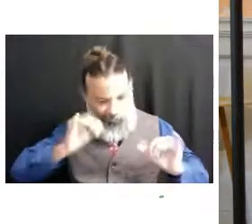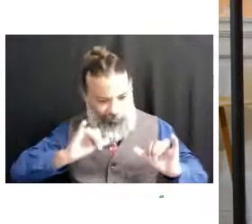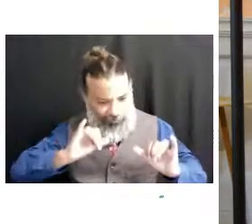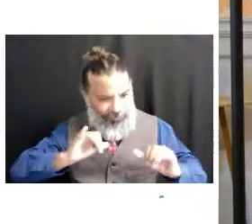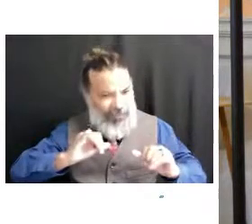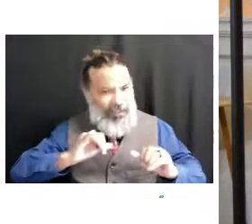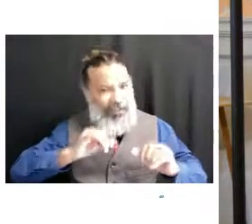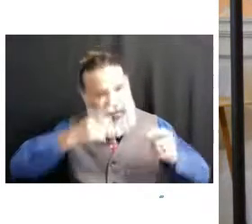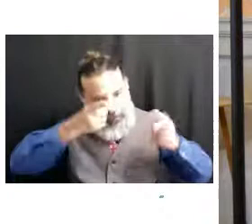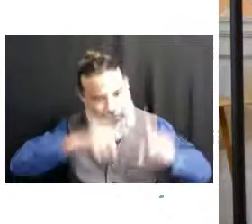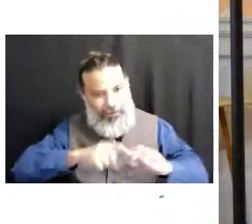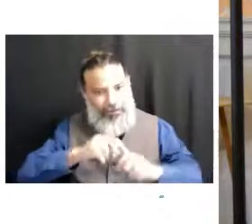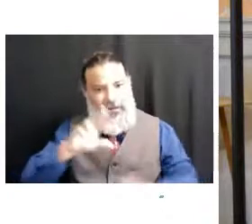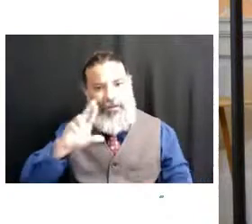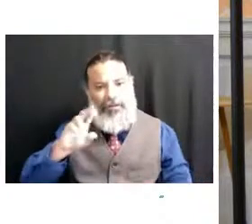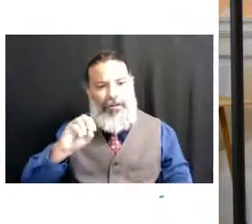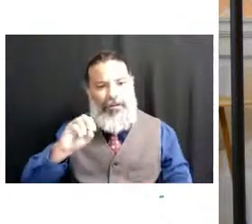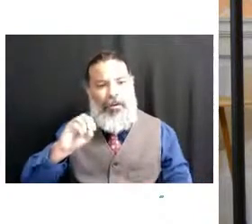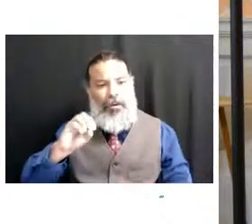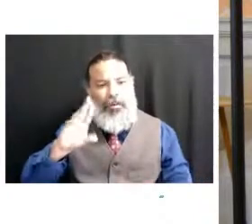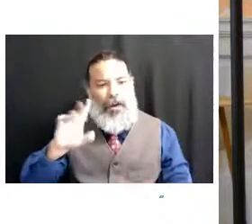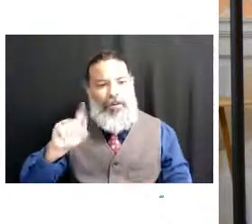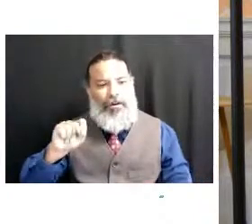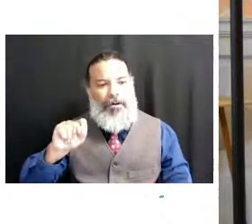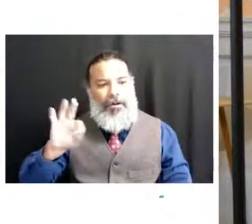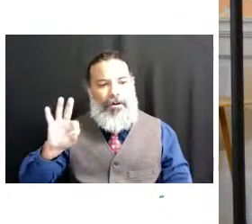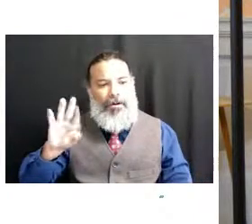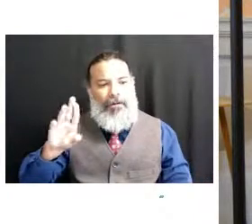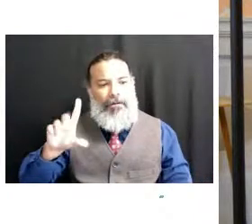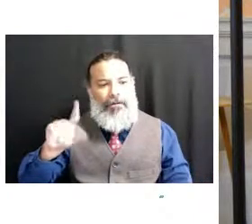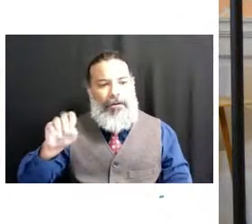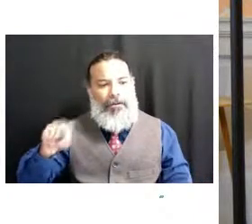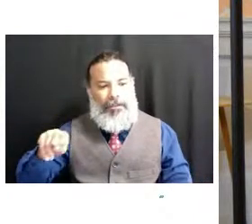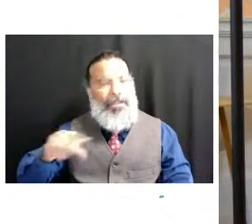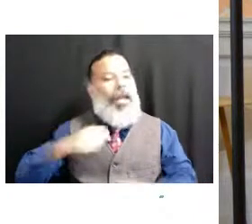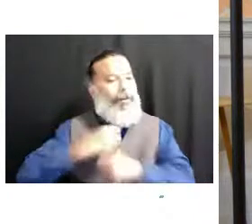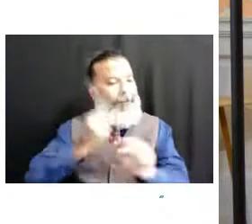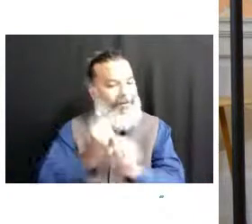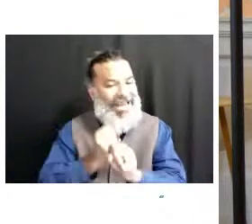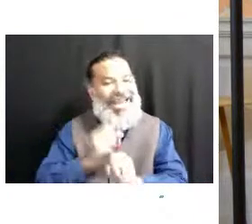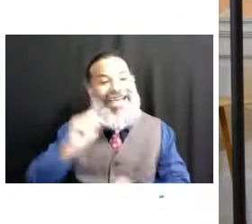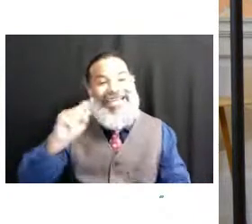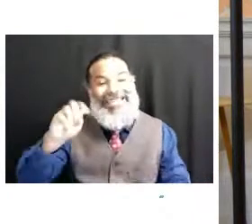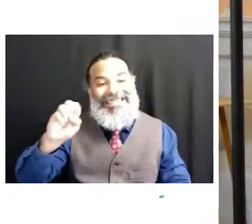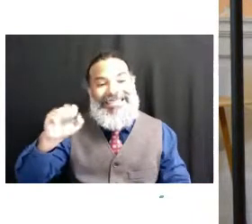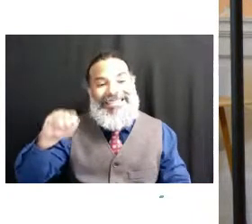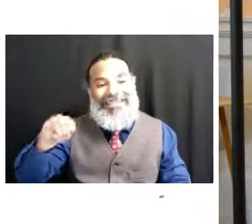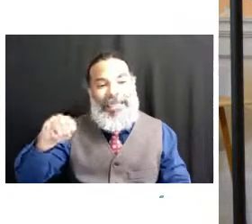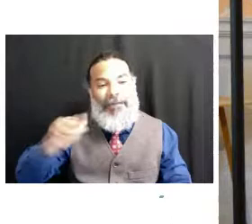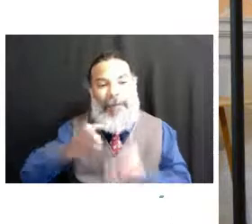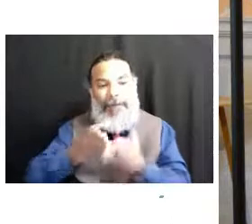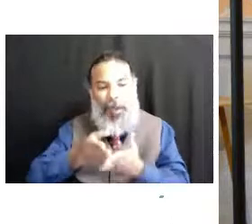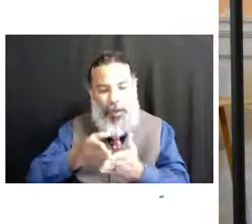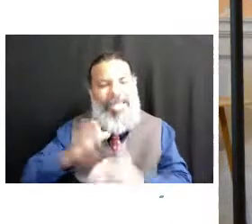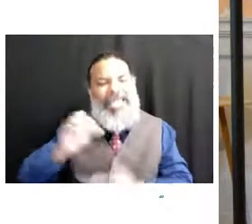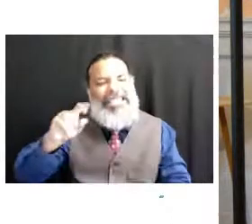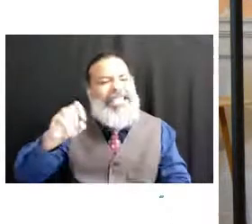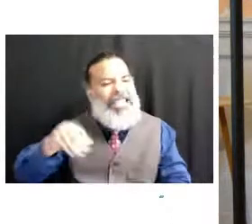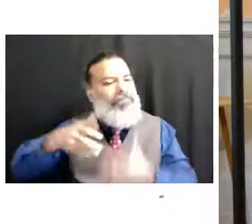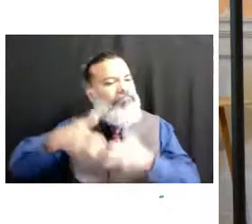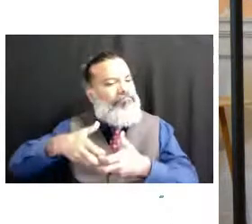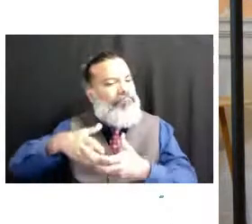conjunction with Robert Fulton, that he will make a steam boat, a steam engine driven